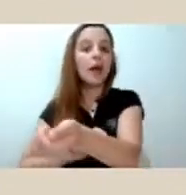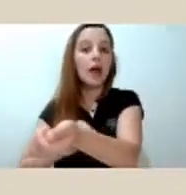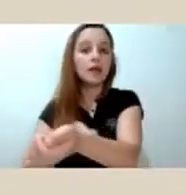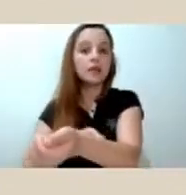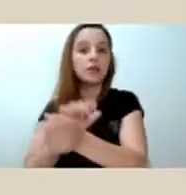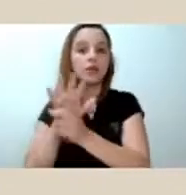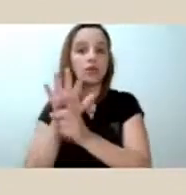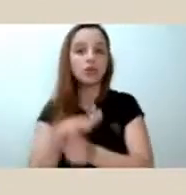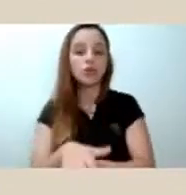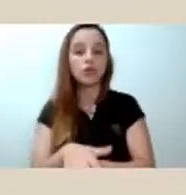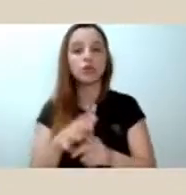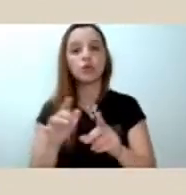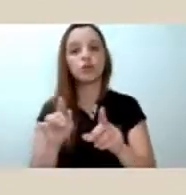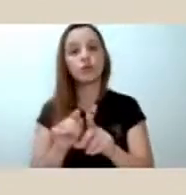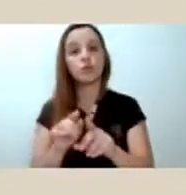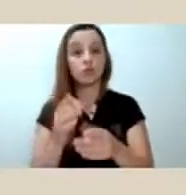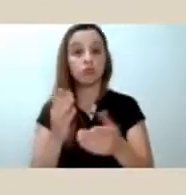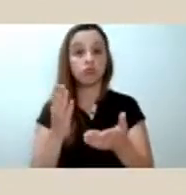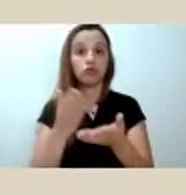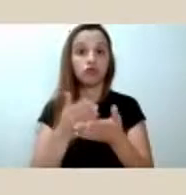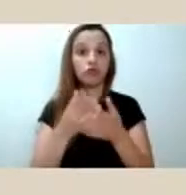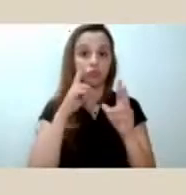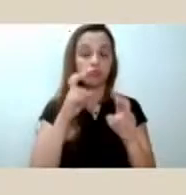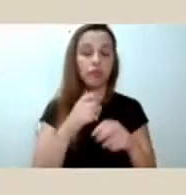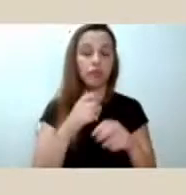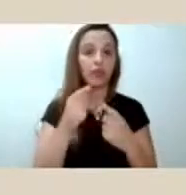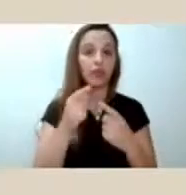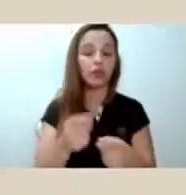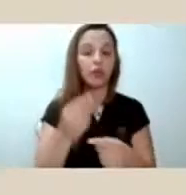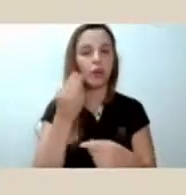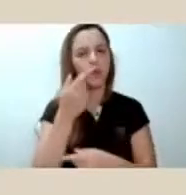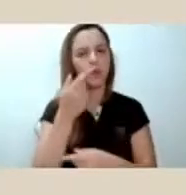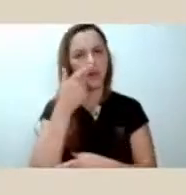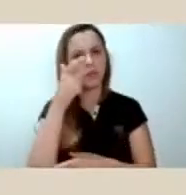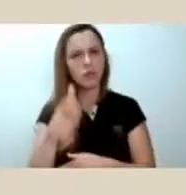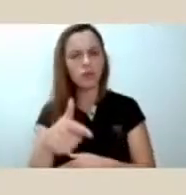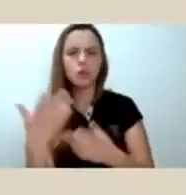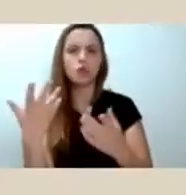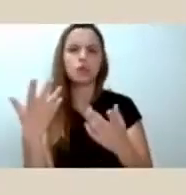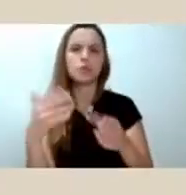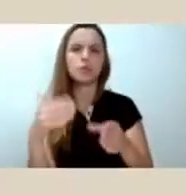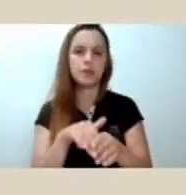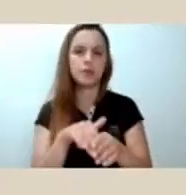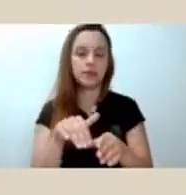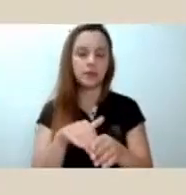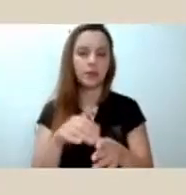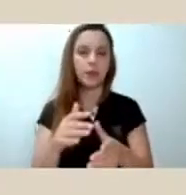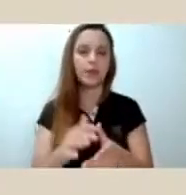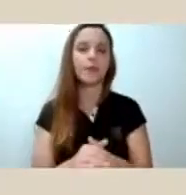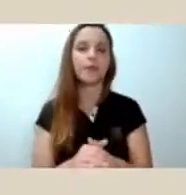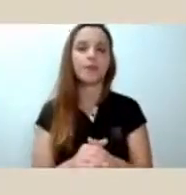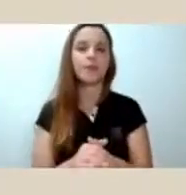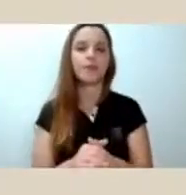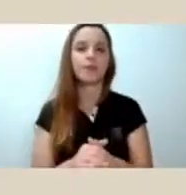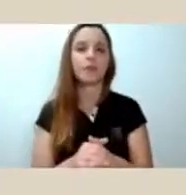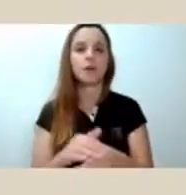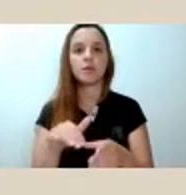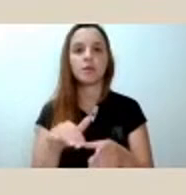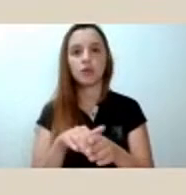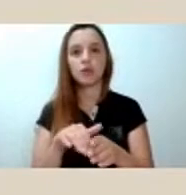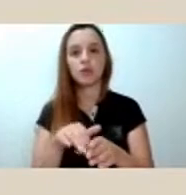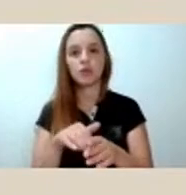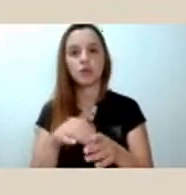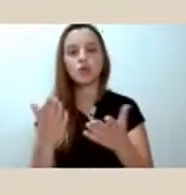como indicam esses estudos, como é que as pessoas que participam dos estudos... Okay, so Yolanda is asking